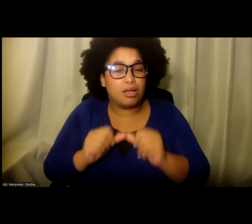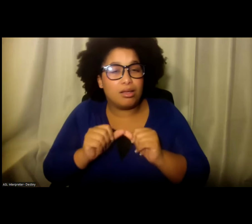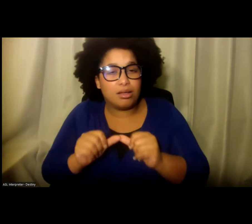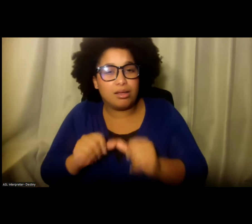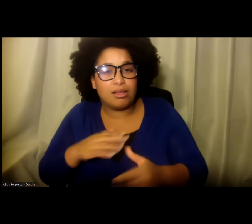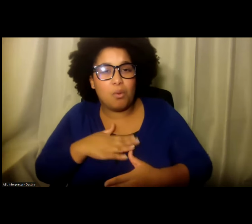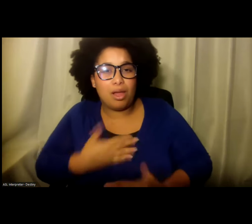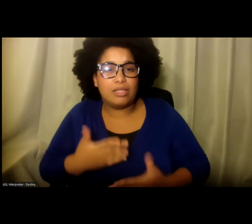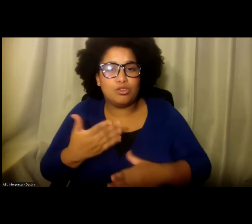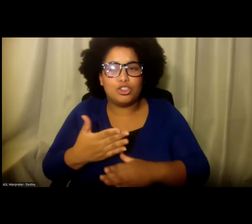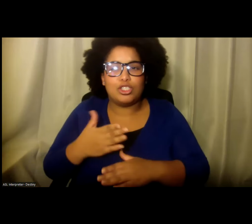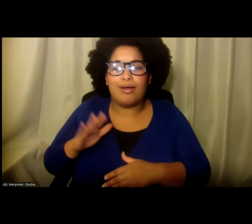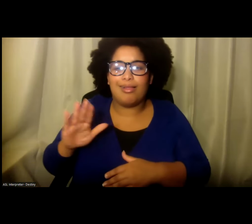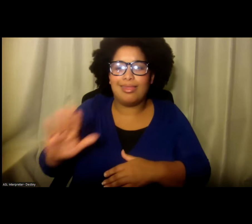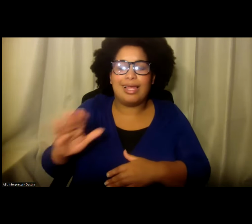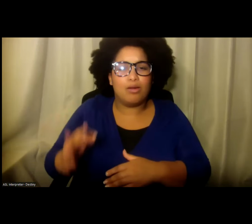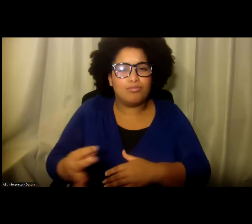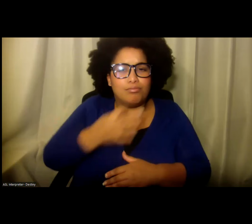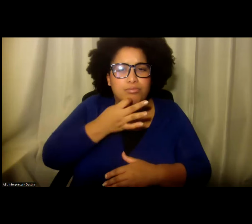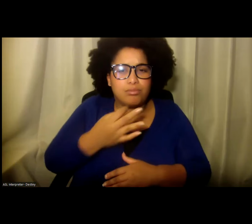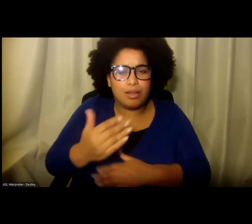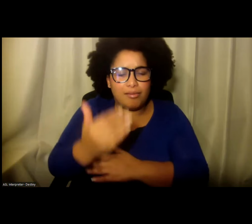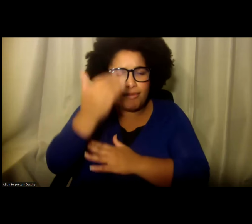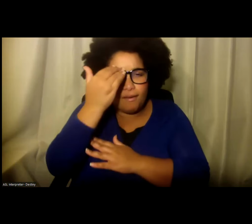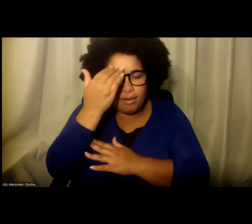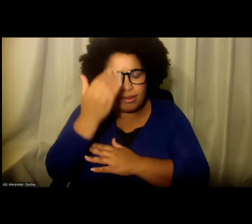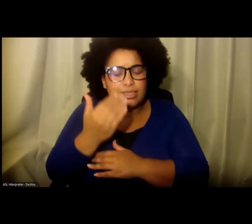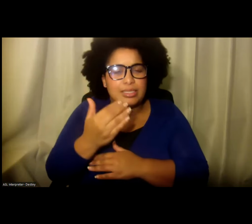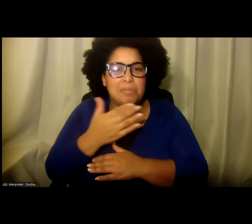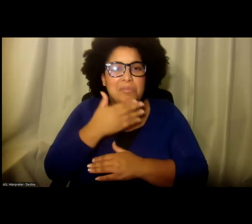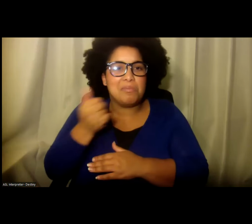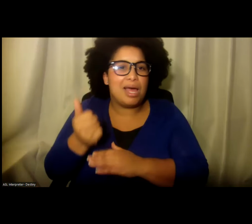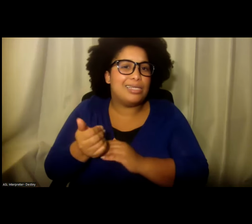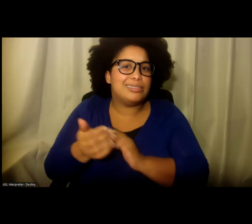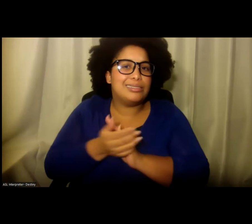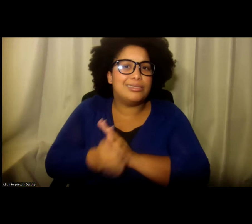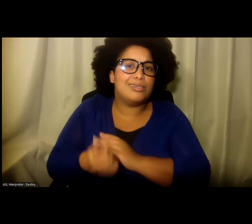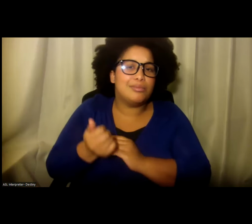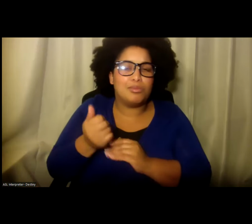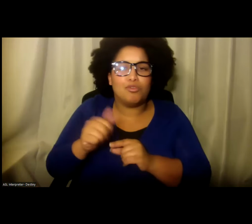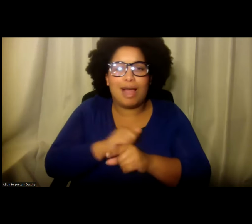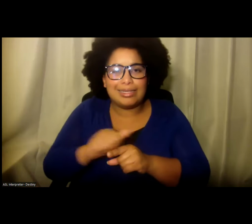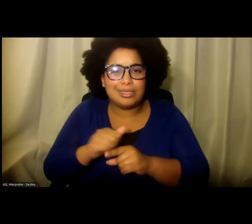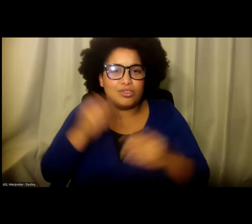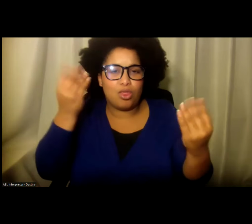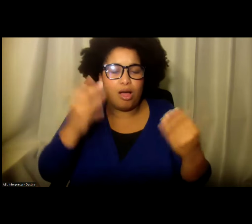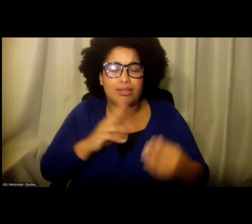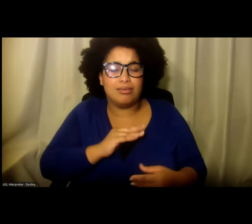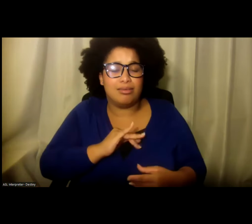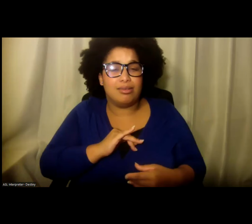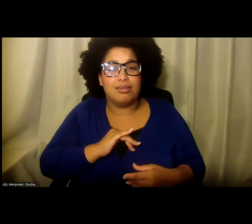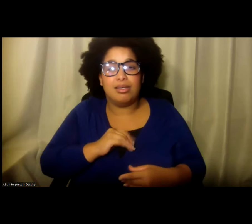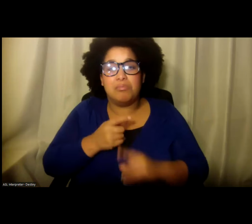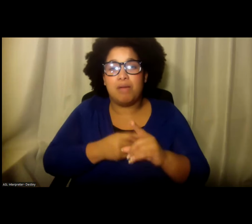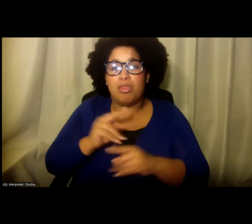willing to share their expertise, their knowledge, best practices, and thoughts. You know, in November, I